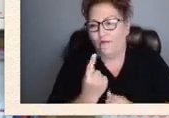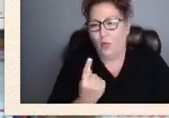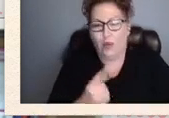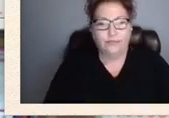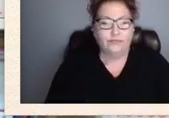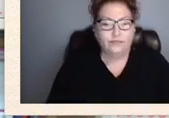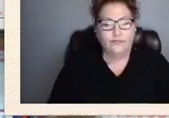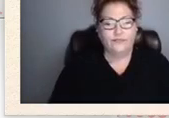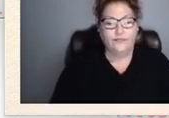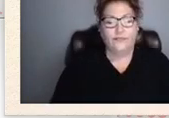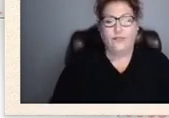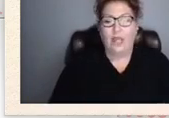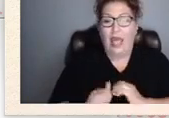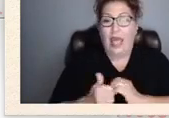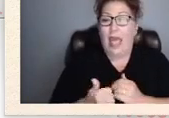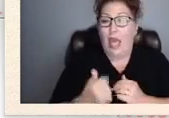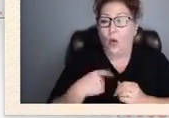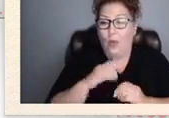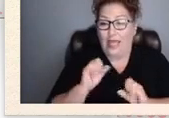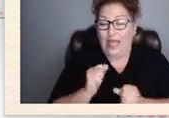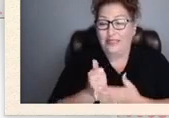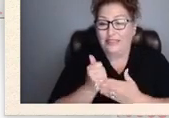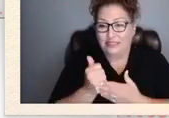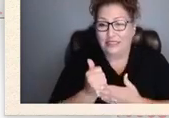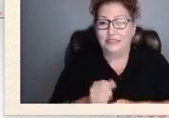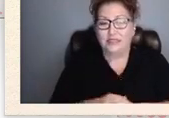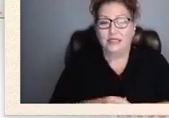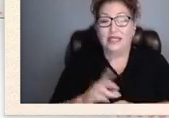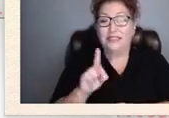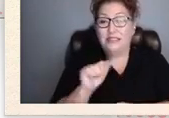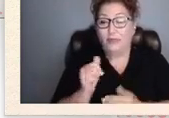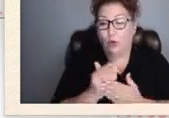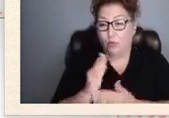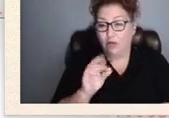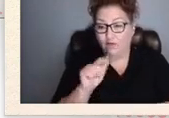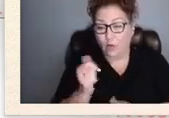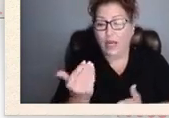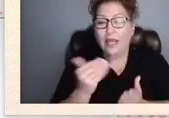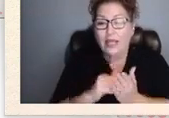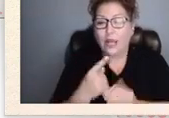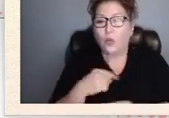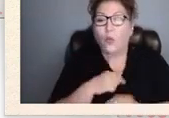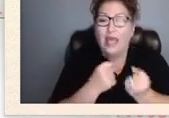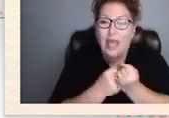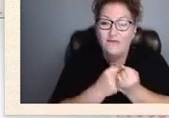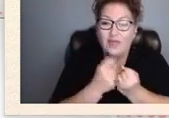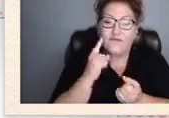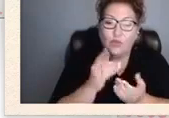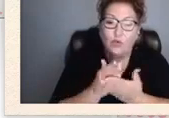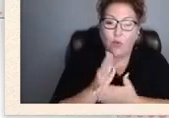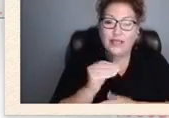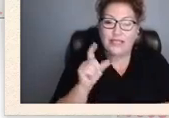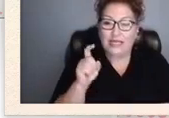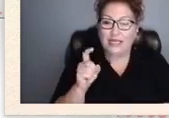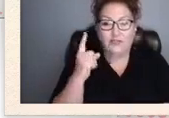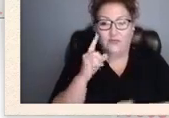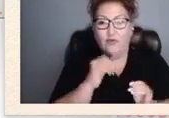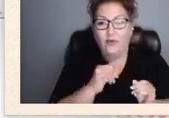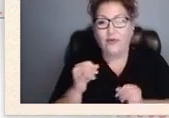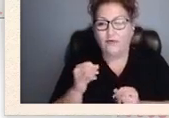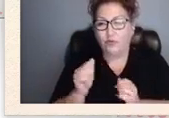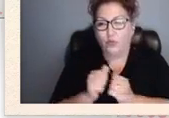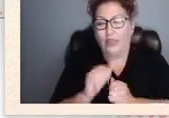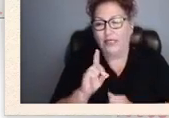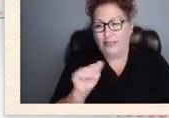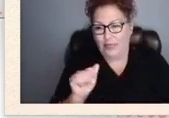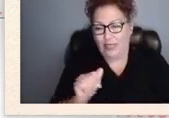Now, how we can assist. So as Disability Rights Florida, again, we advocate for the rights and needs for individuals with disabilities. So